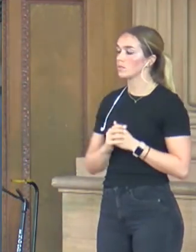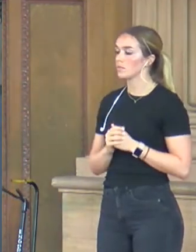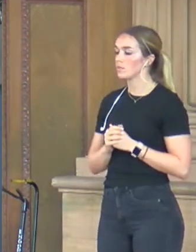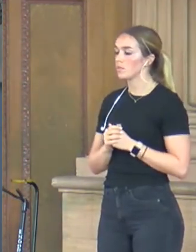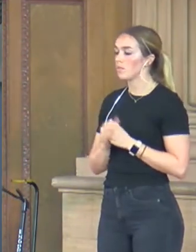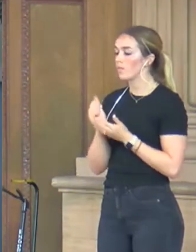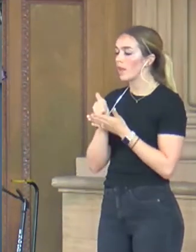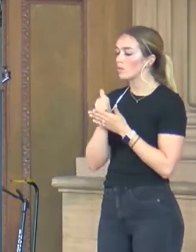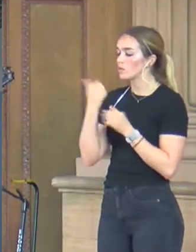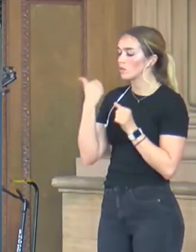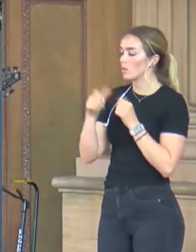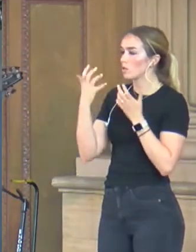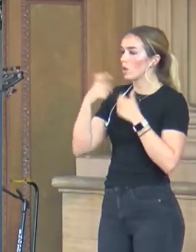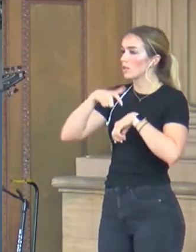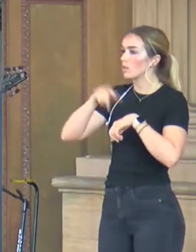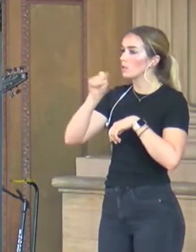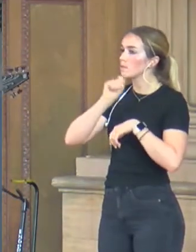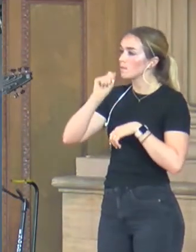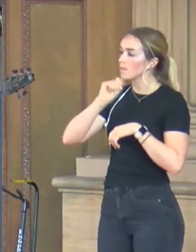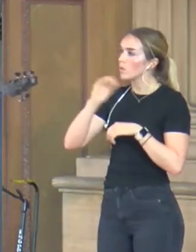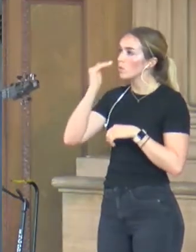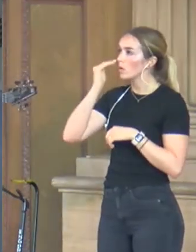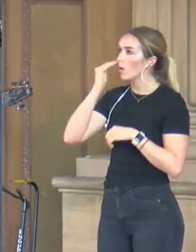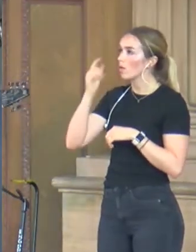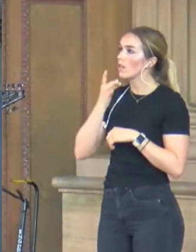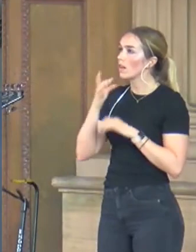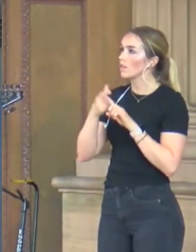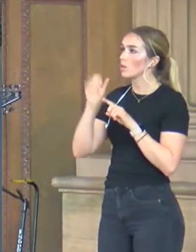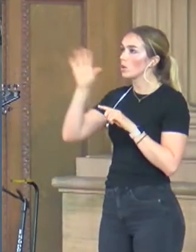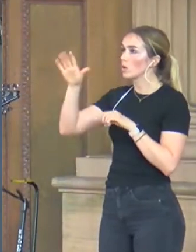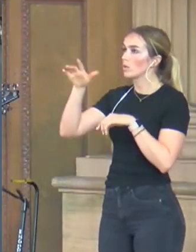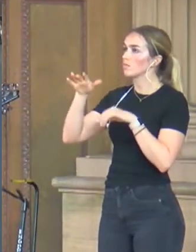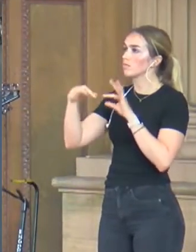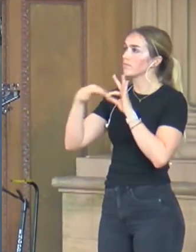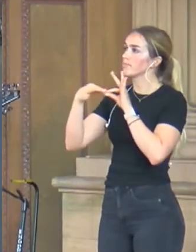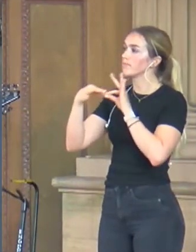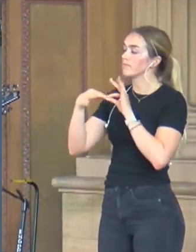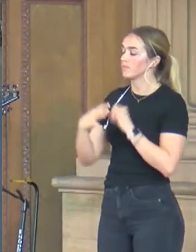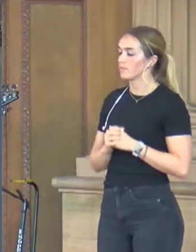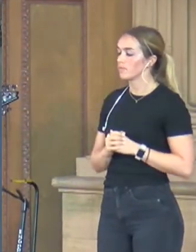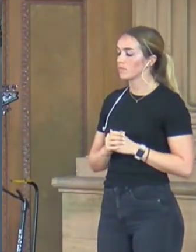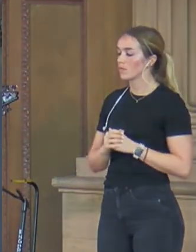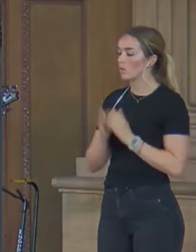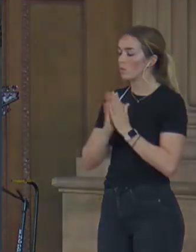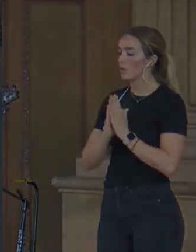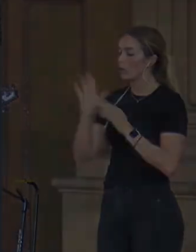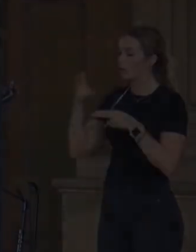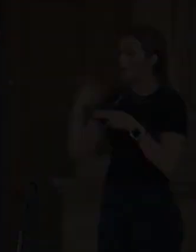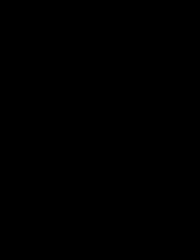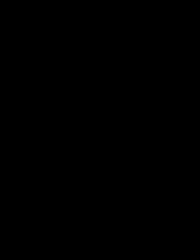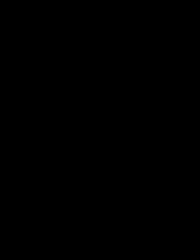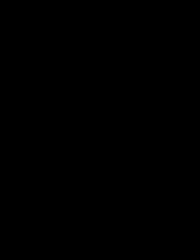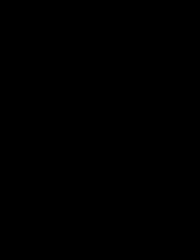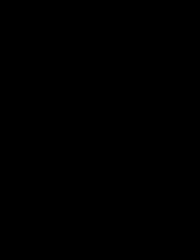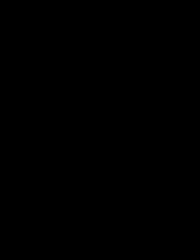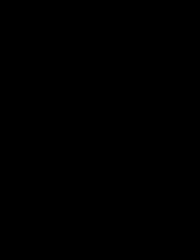Help us to remember the darkness you endured so that we could know this light of your presence. And we pray these things in Jesus' name.